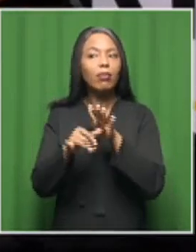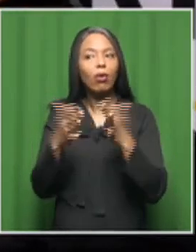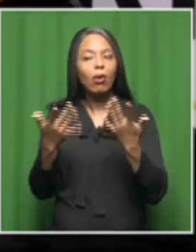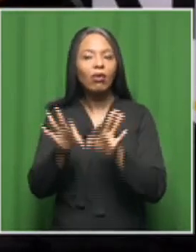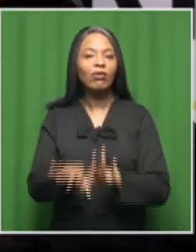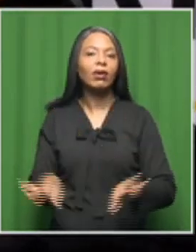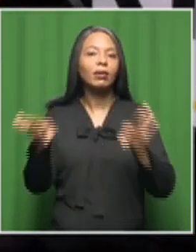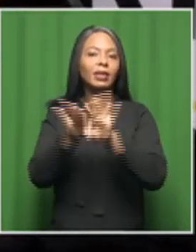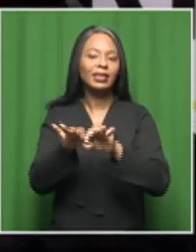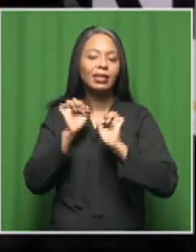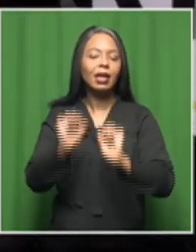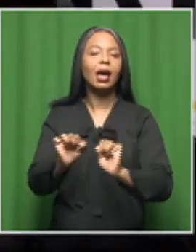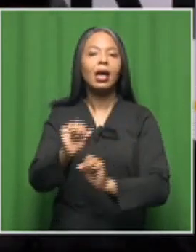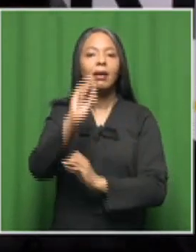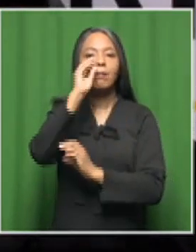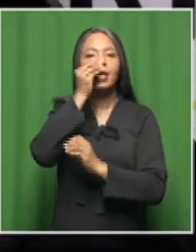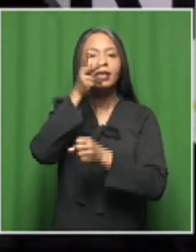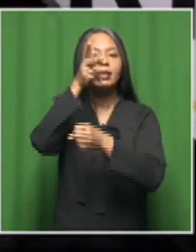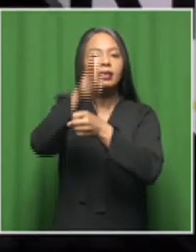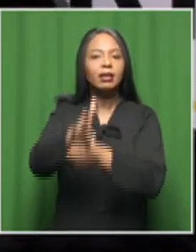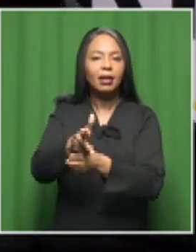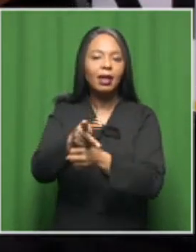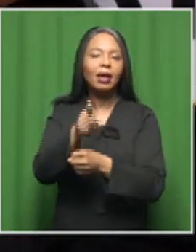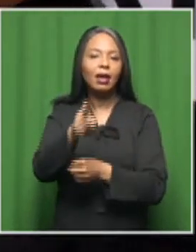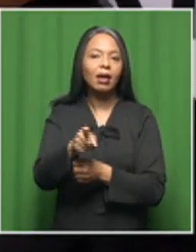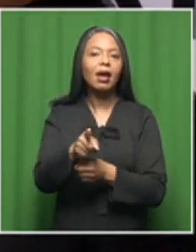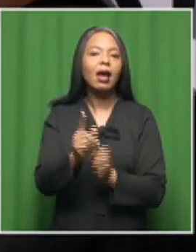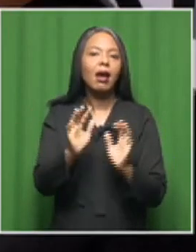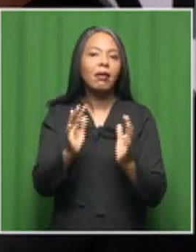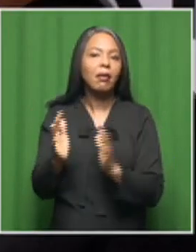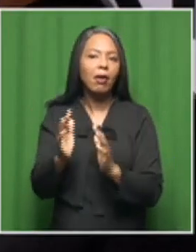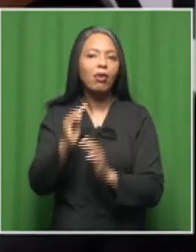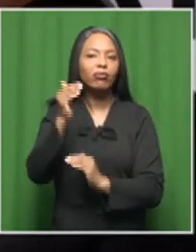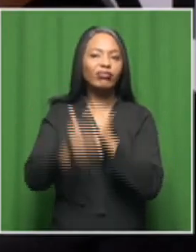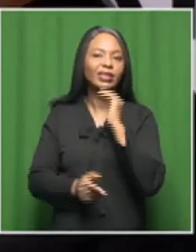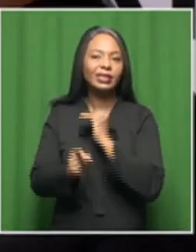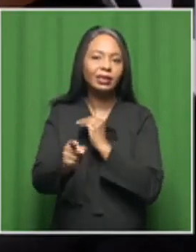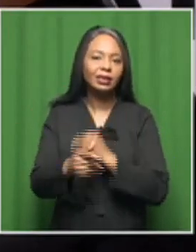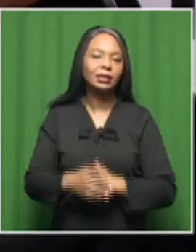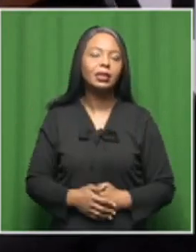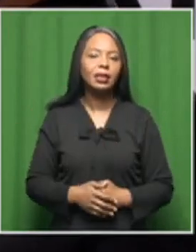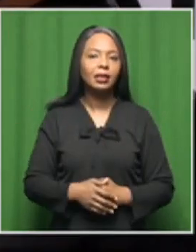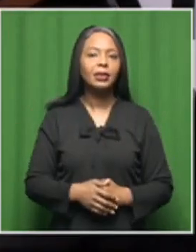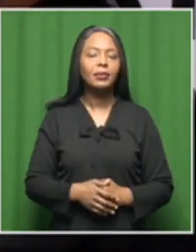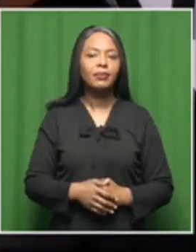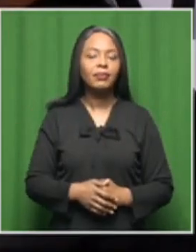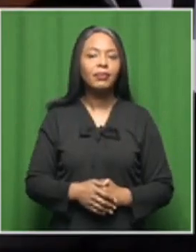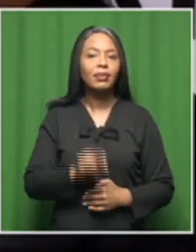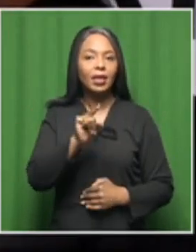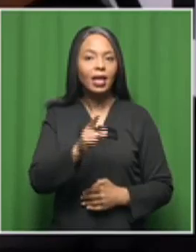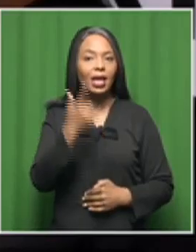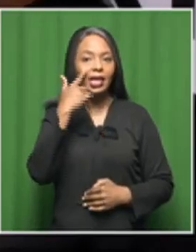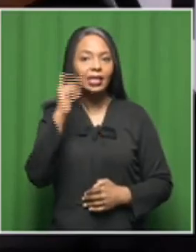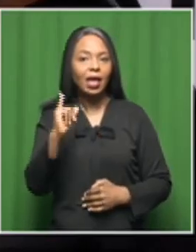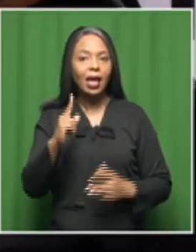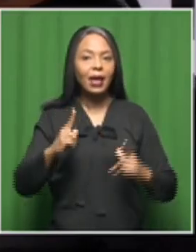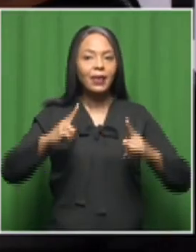to actually doing things like fact-checking, Isa. Exactly. Fact-checking is such a key